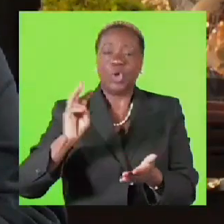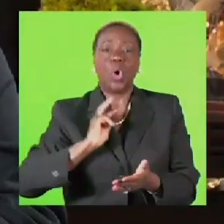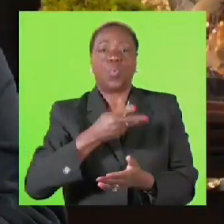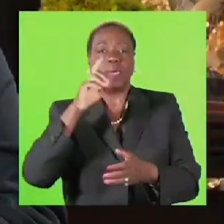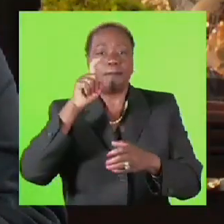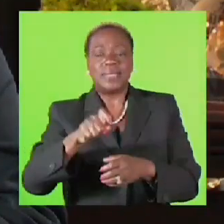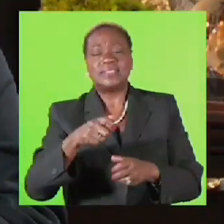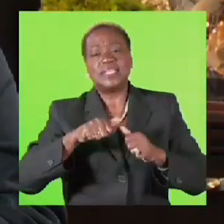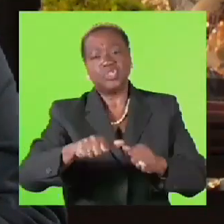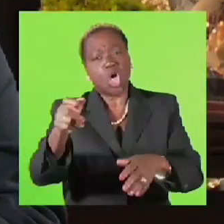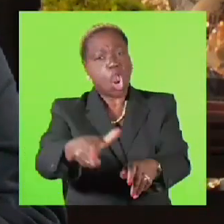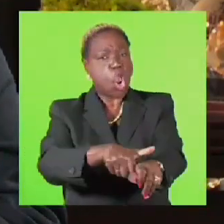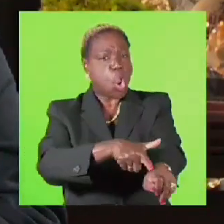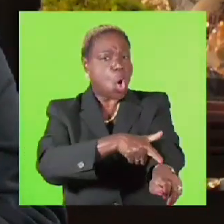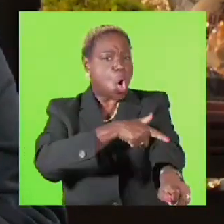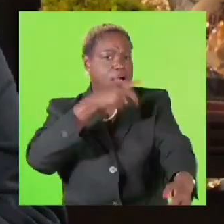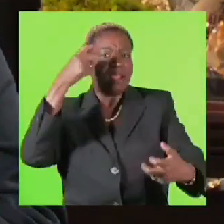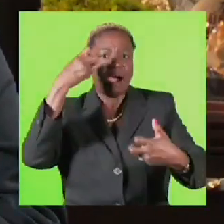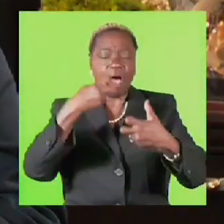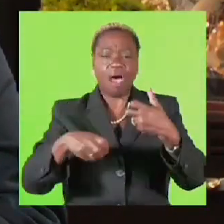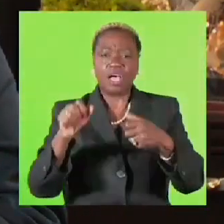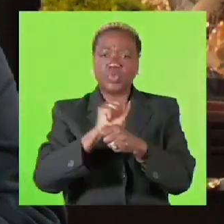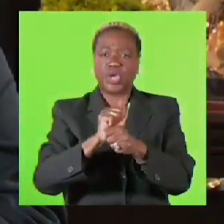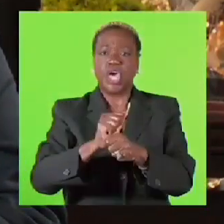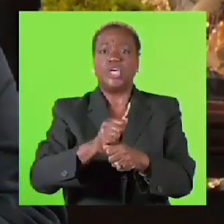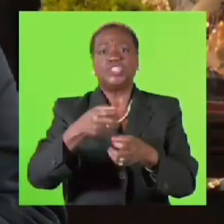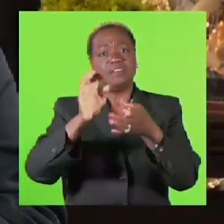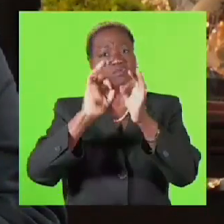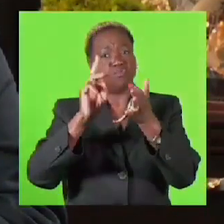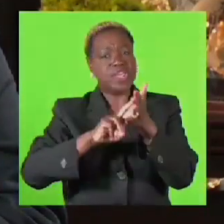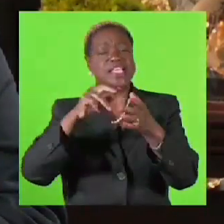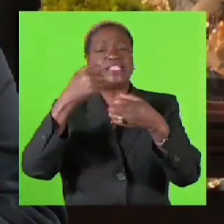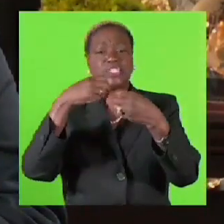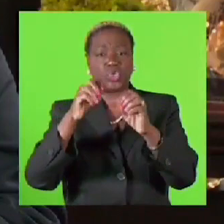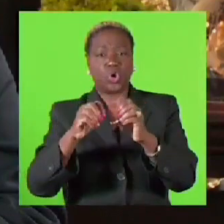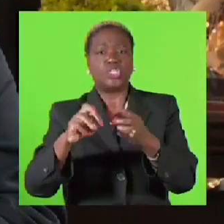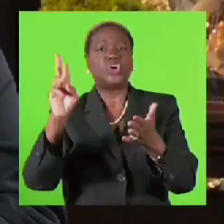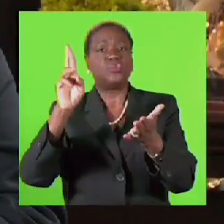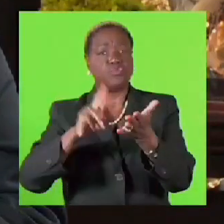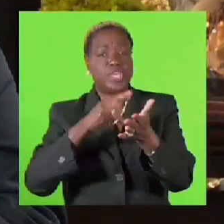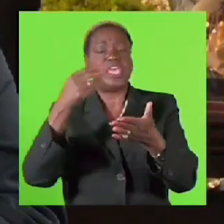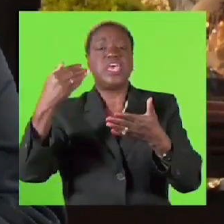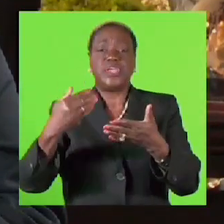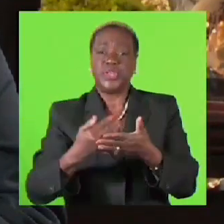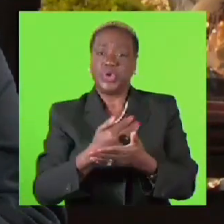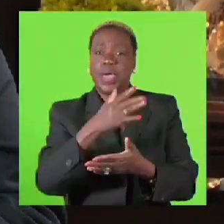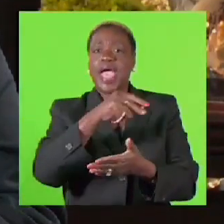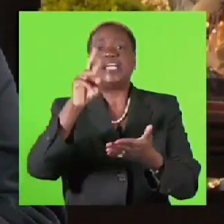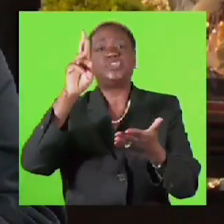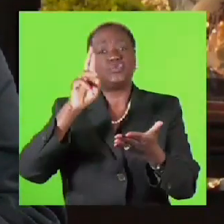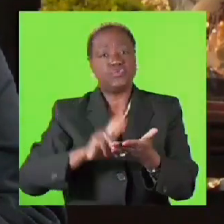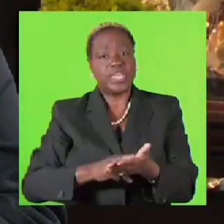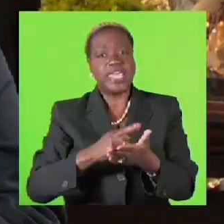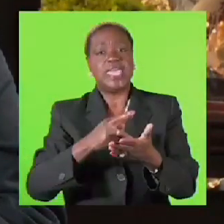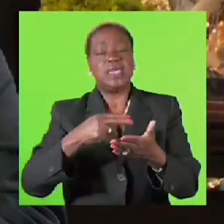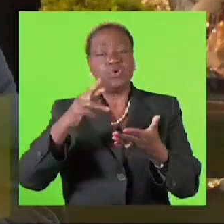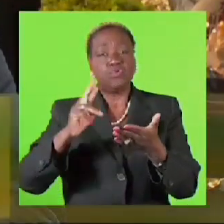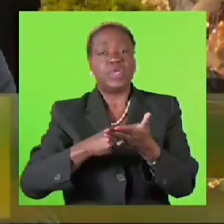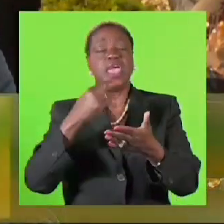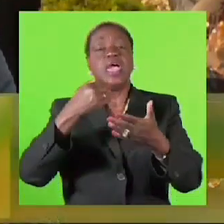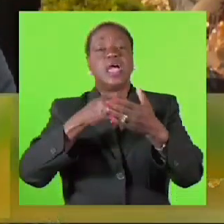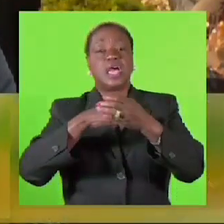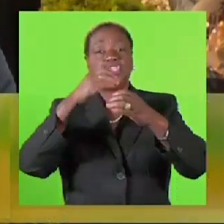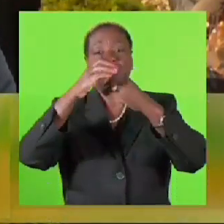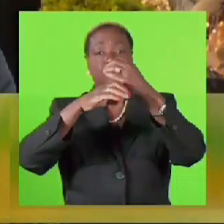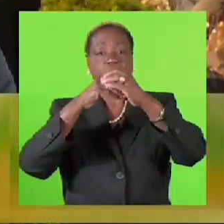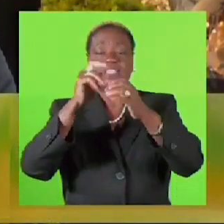to restore, to renew, and to reconstruct the second and third most vital economic